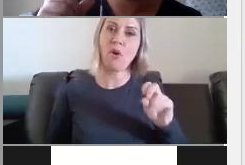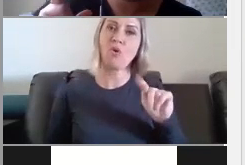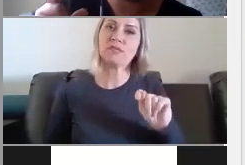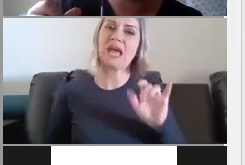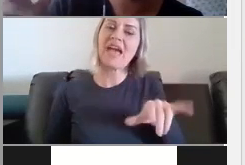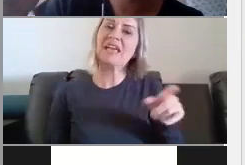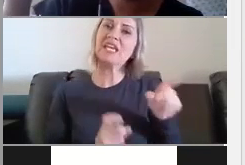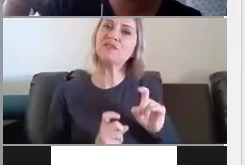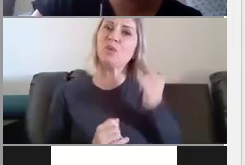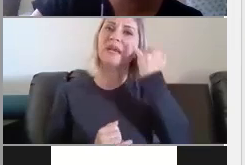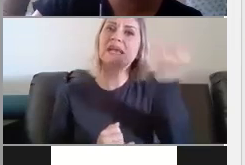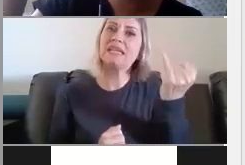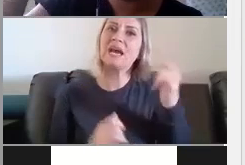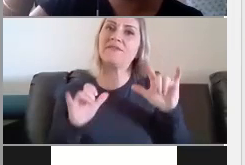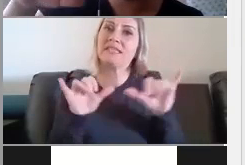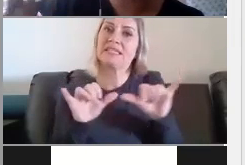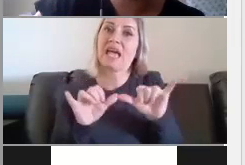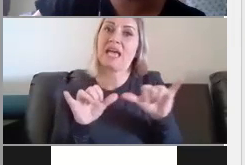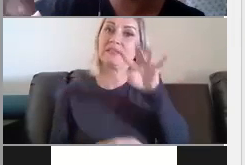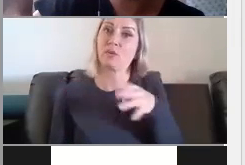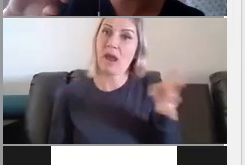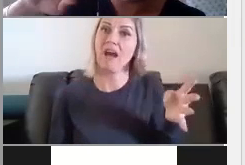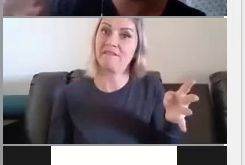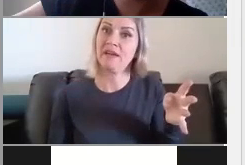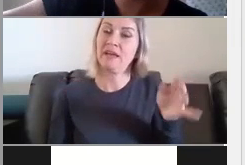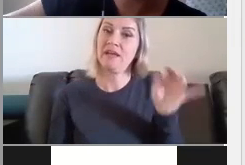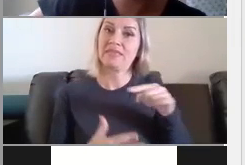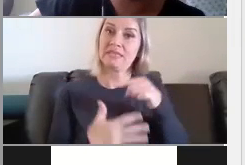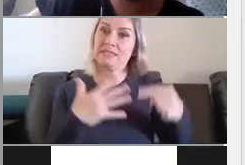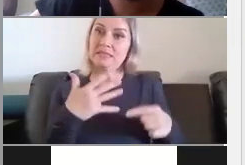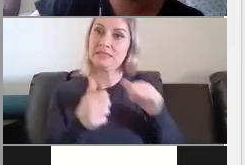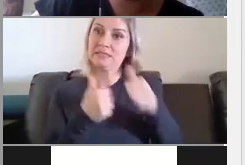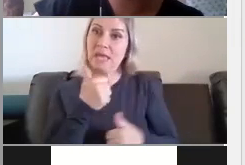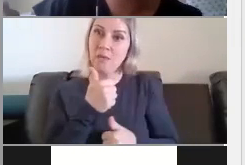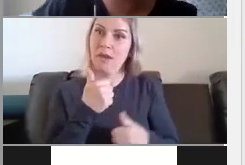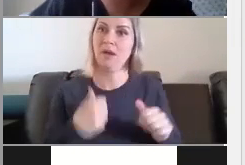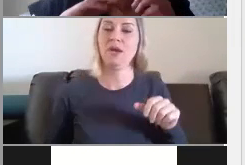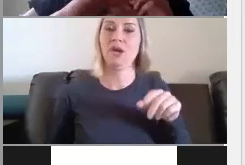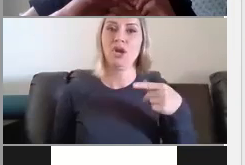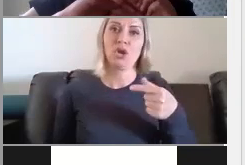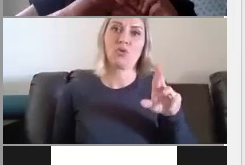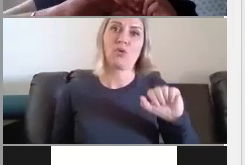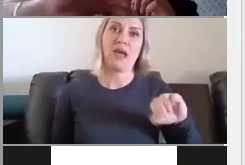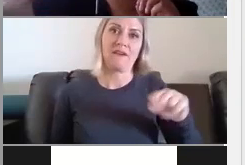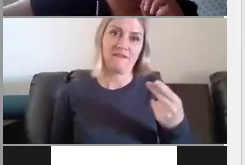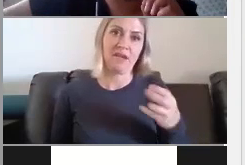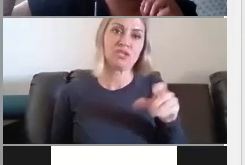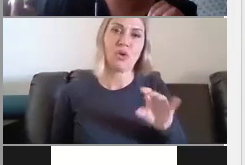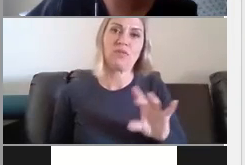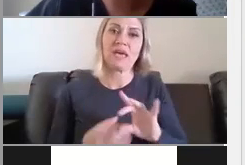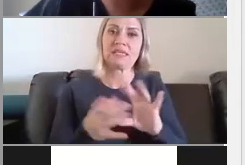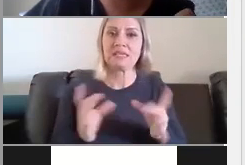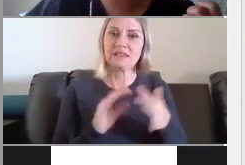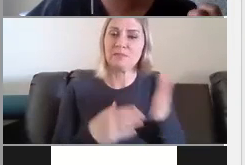size of the graph, that is the subgraph after U, right? So that is connected only to